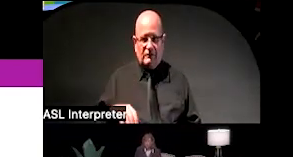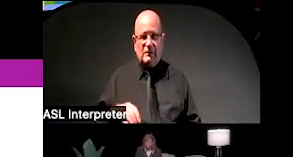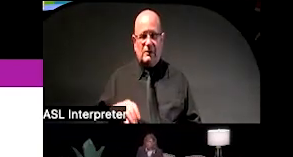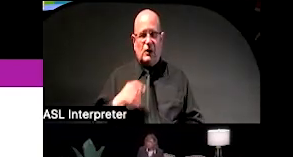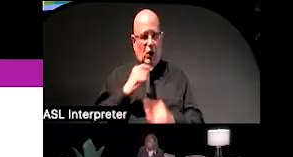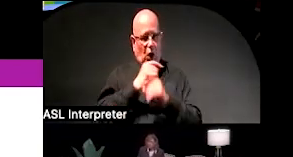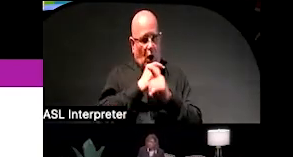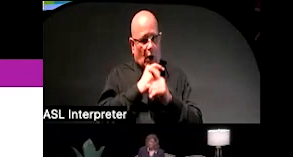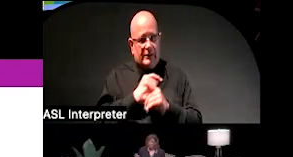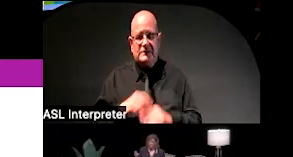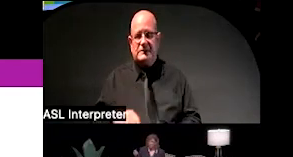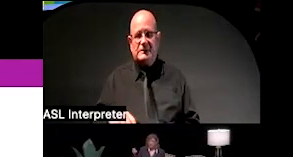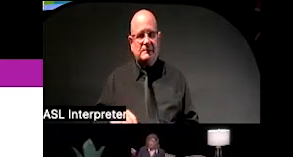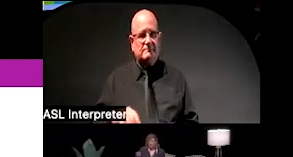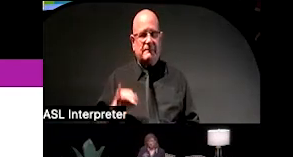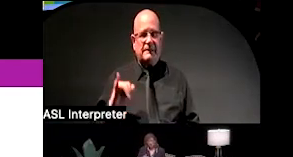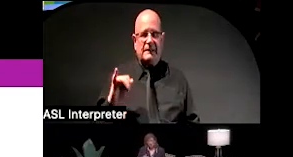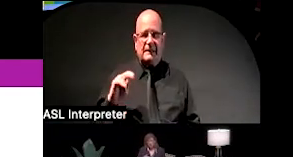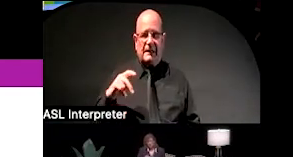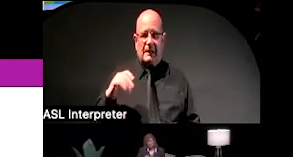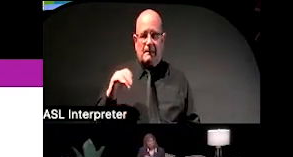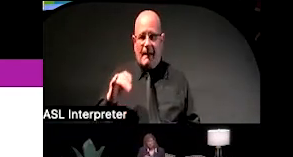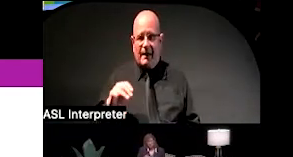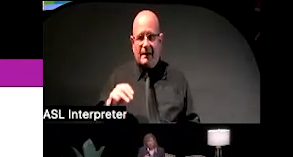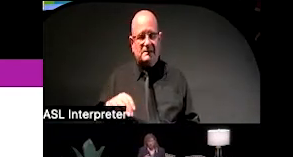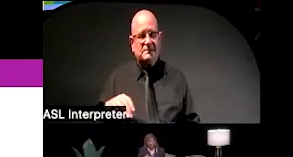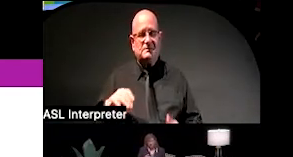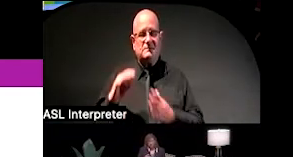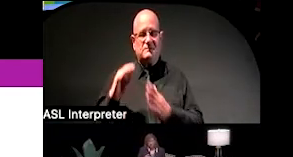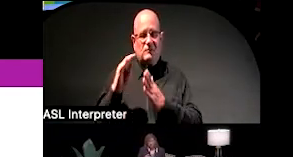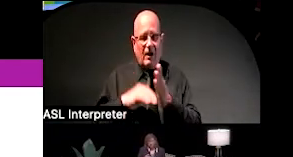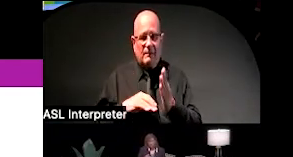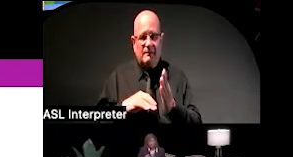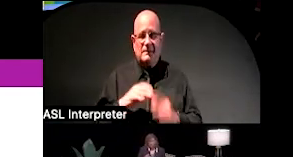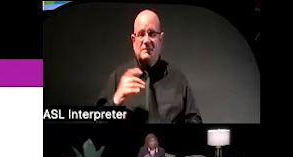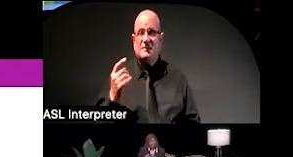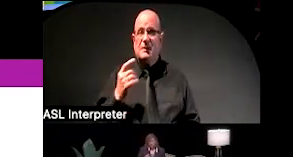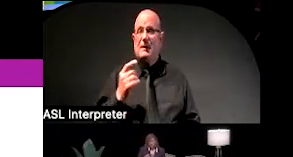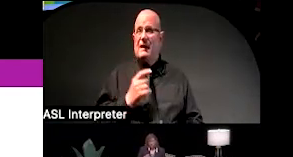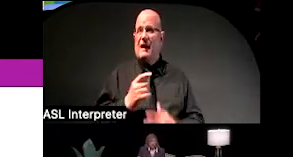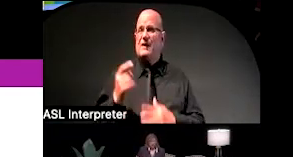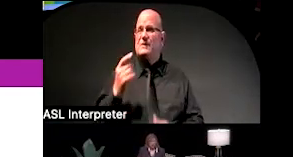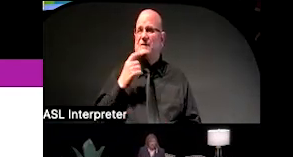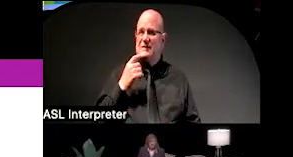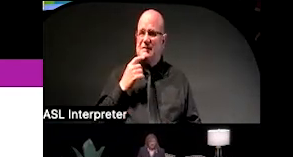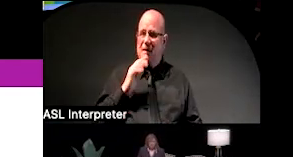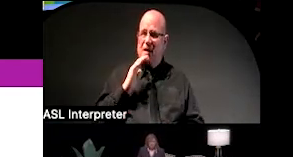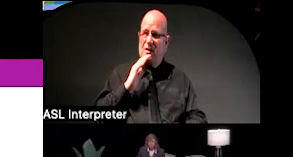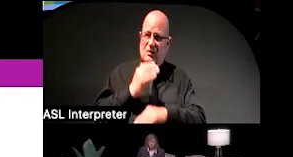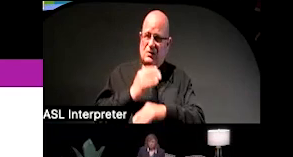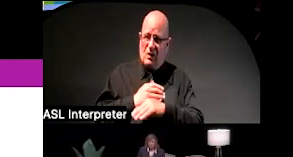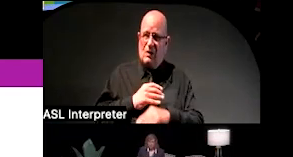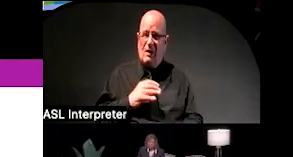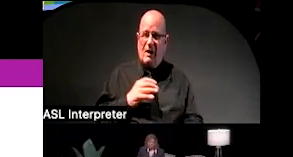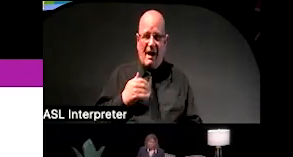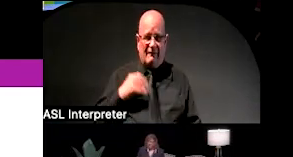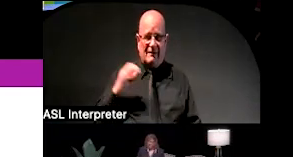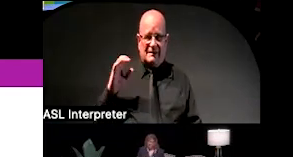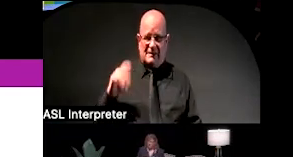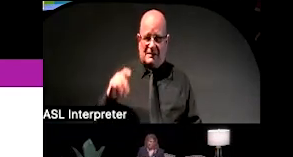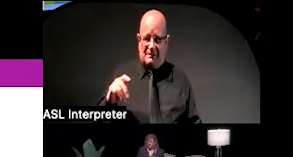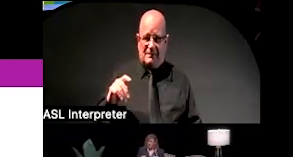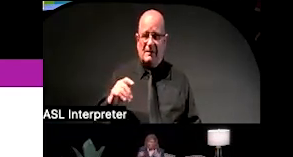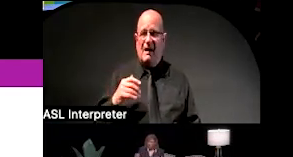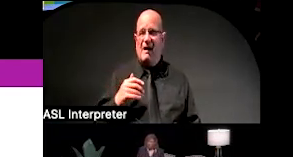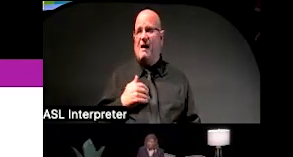guardianship, incapacity documents. I just had somebody last week say to me, My daughter has cerebral palsy. She